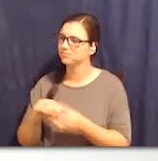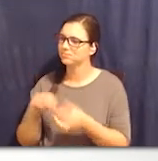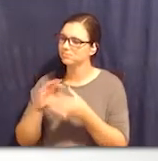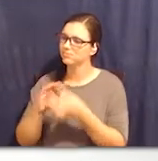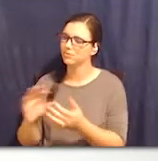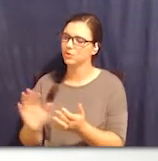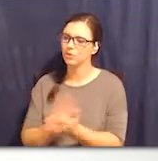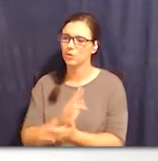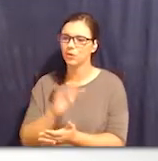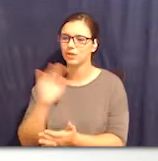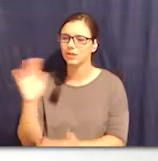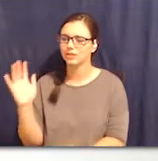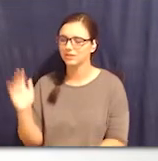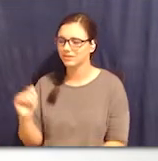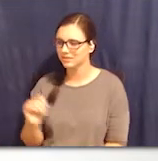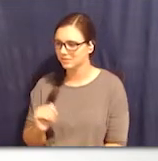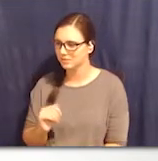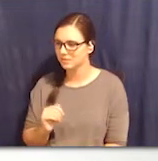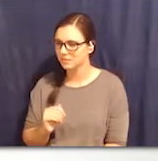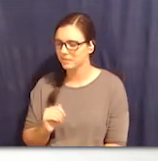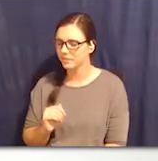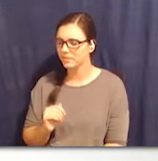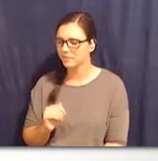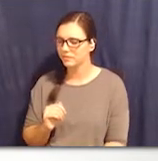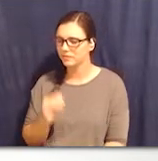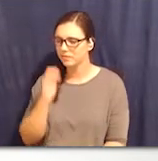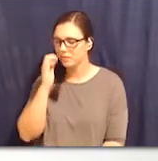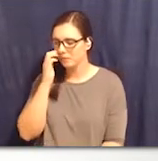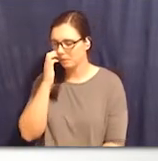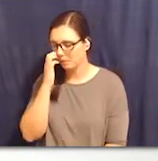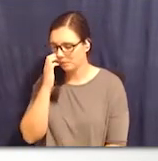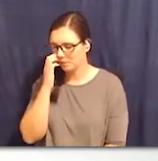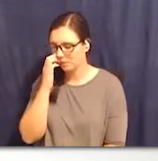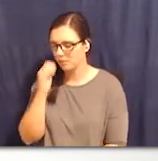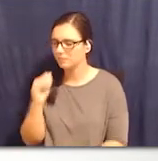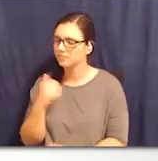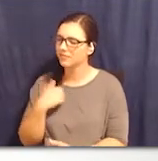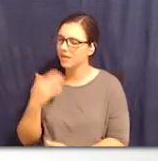retelling a story of glorious light,